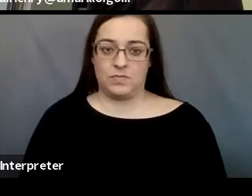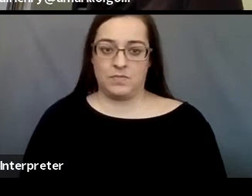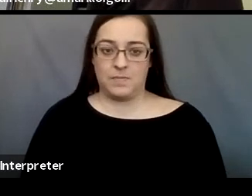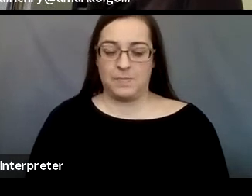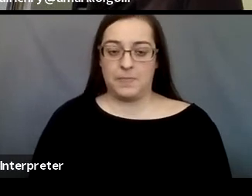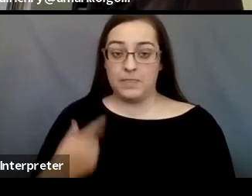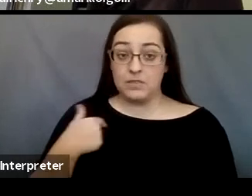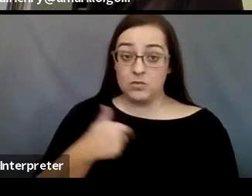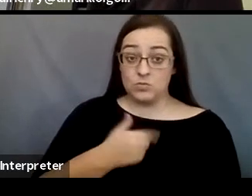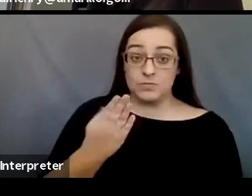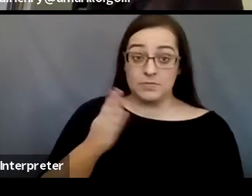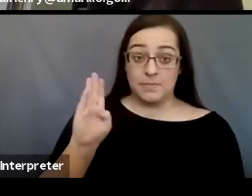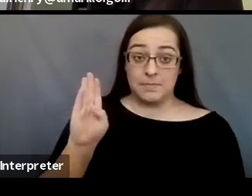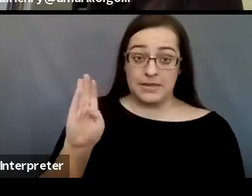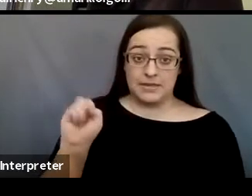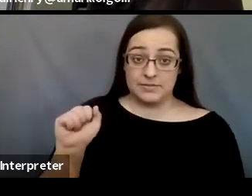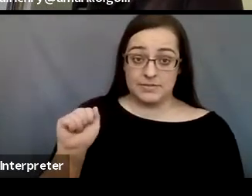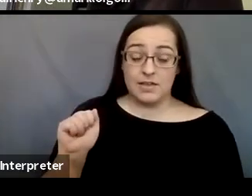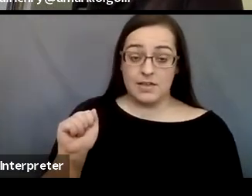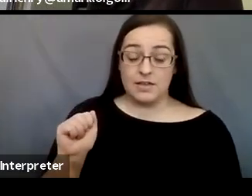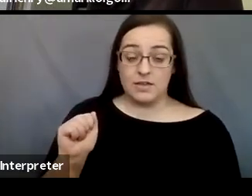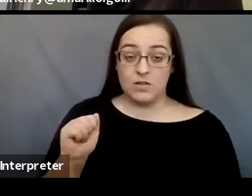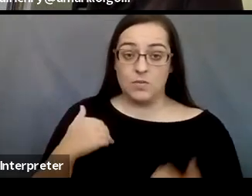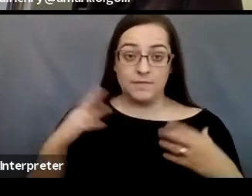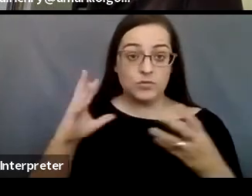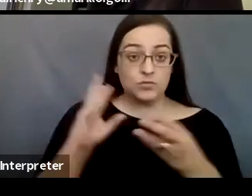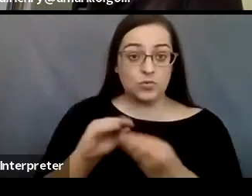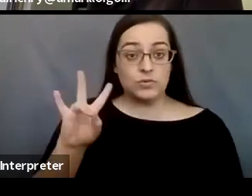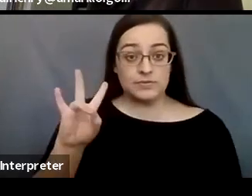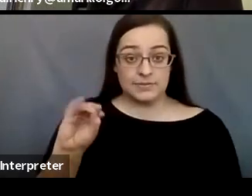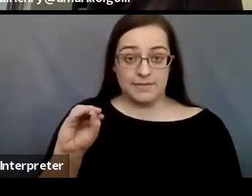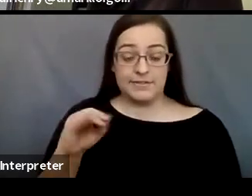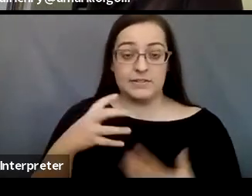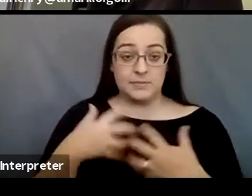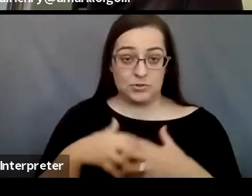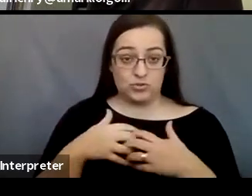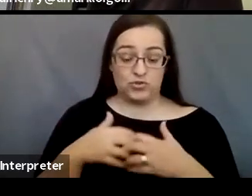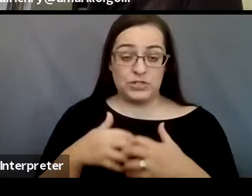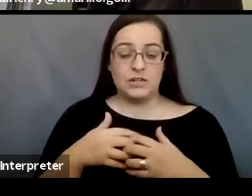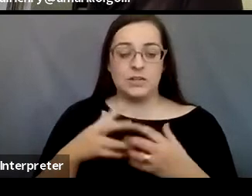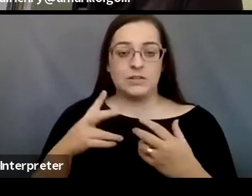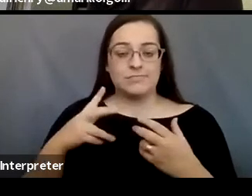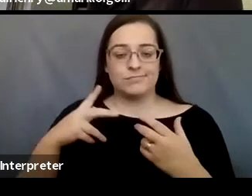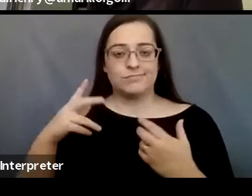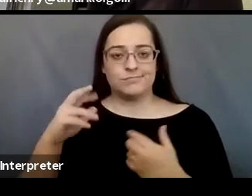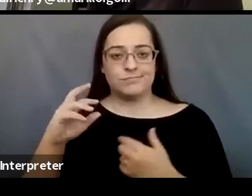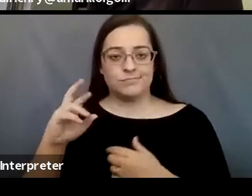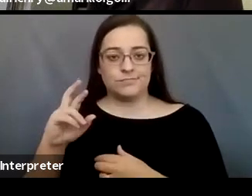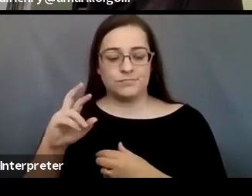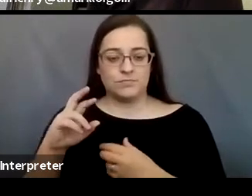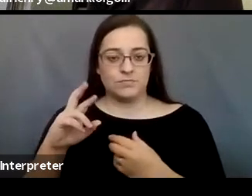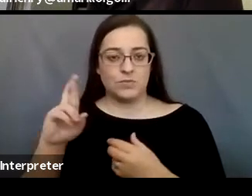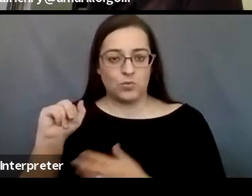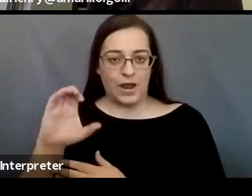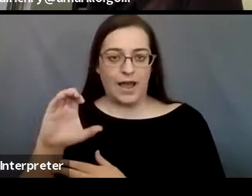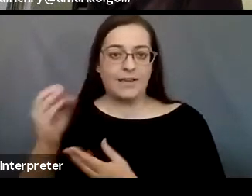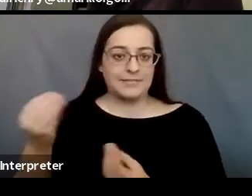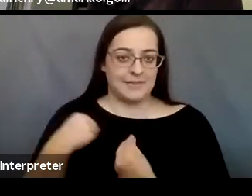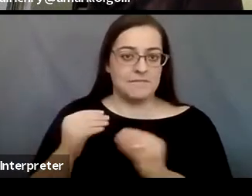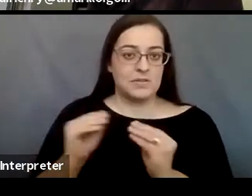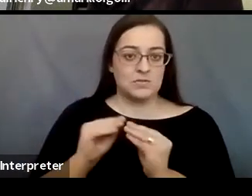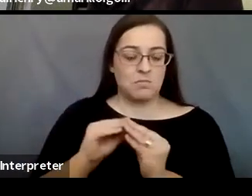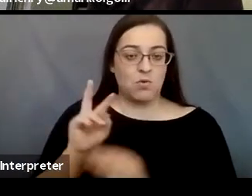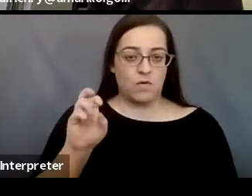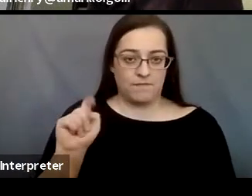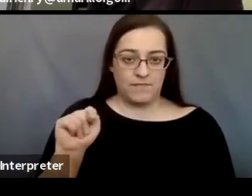We currently we have a total of 70 ventilators. We've expanded our capacity with the rack being